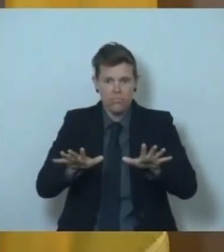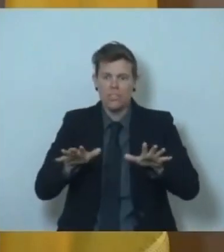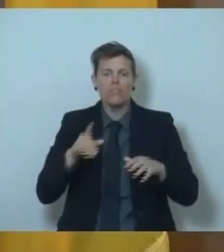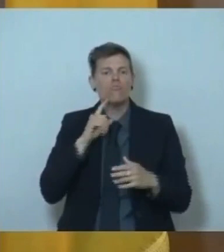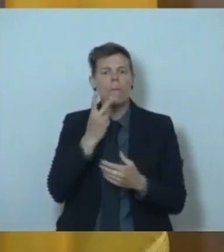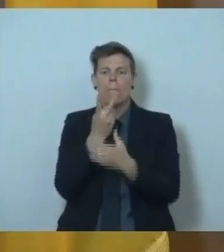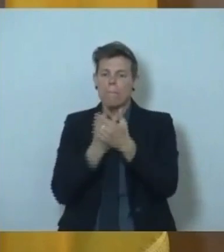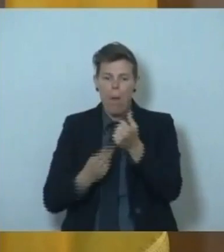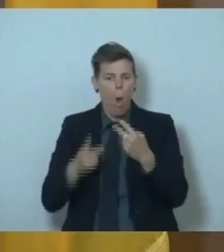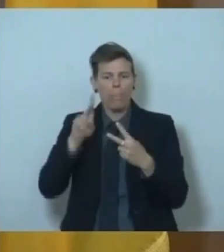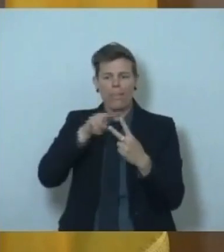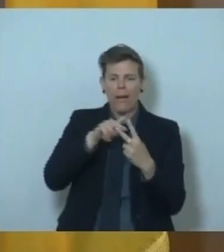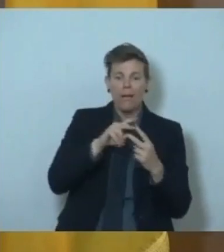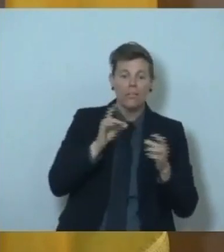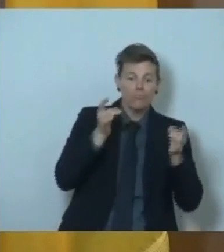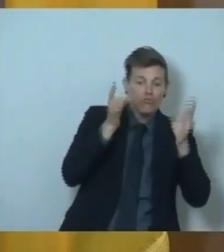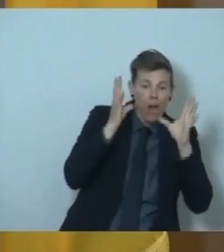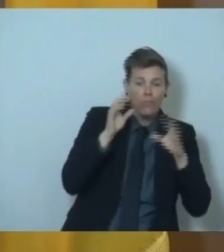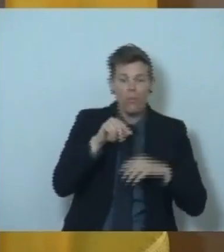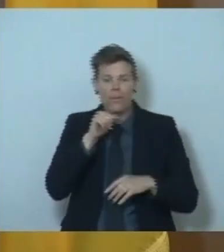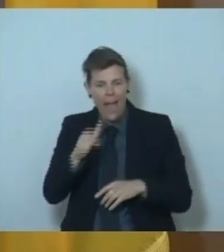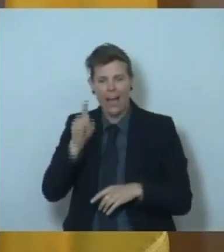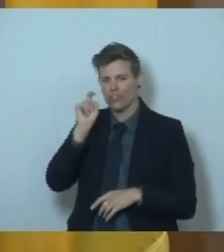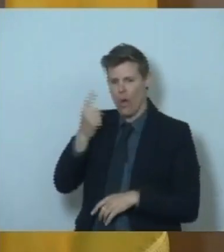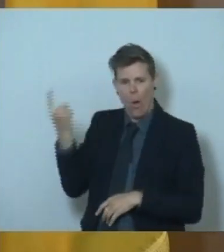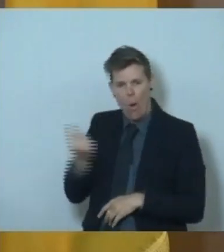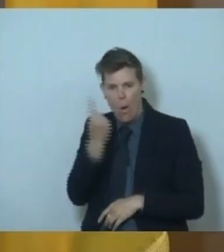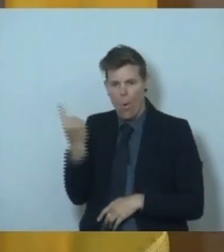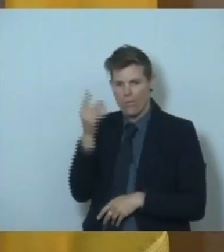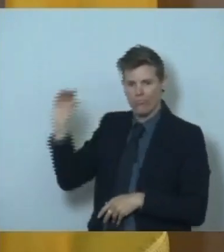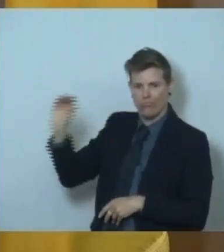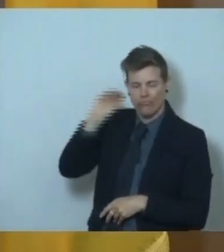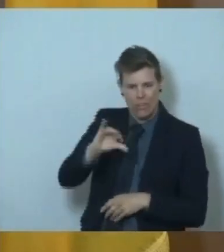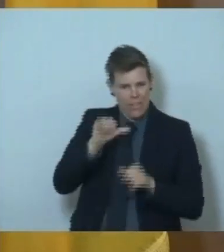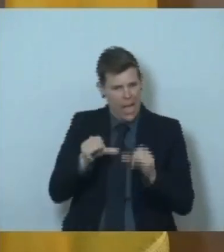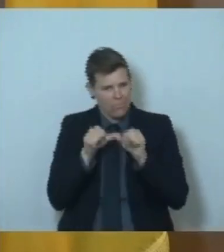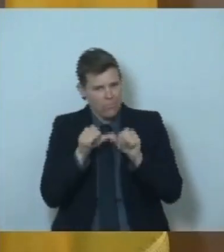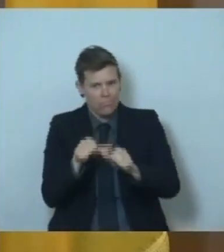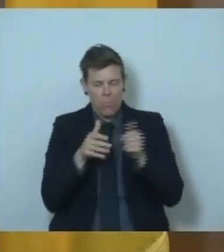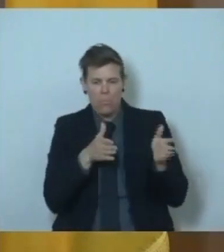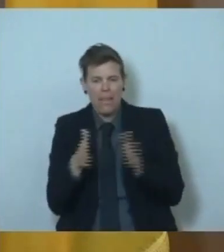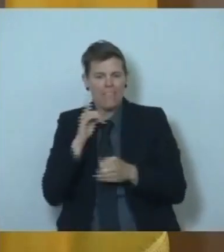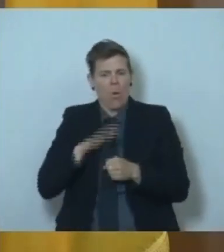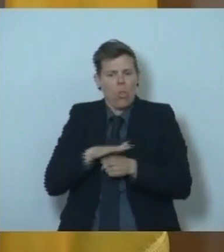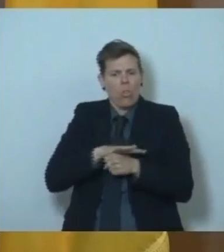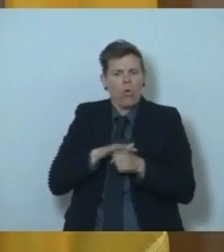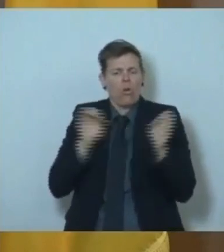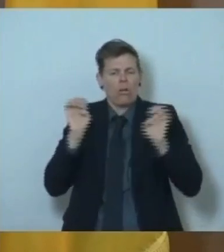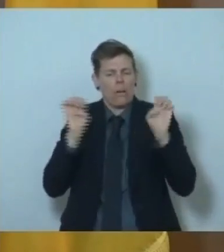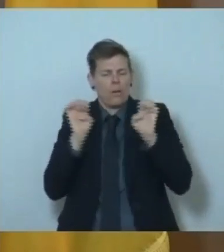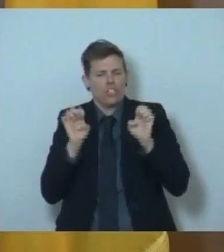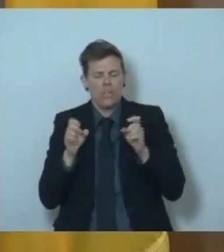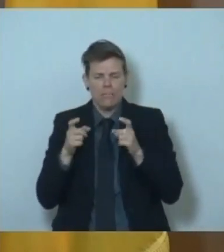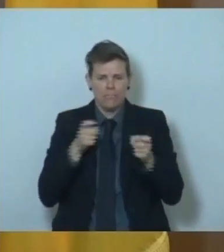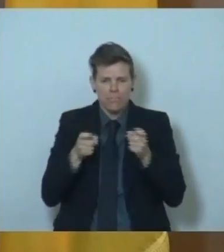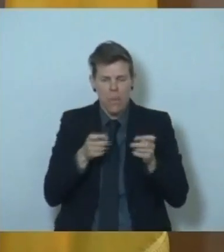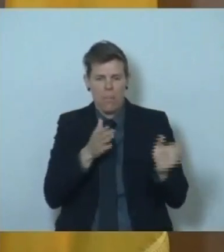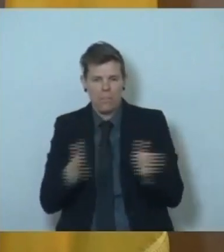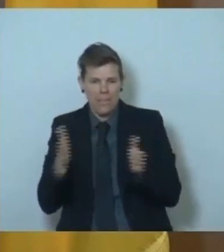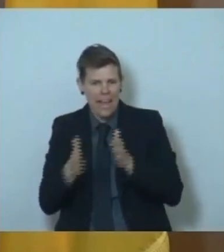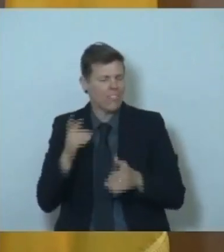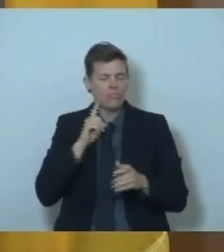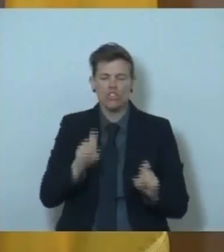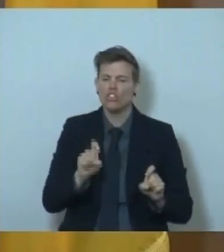our local emergency managers around the state, so that we could do anything, whether it's earthquakes or